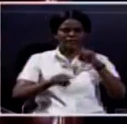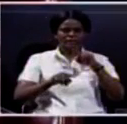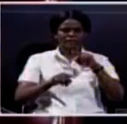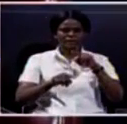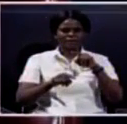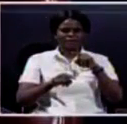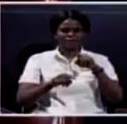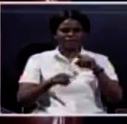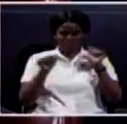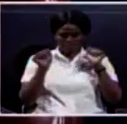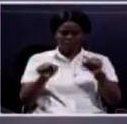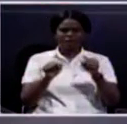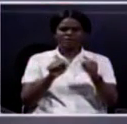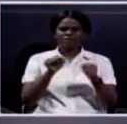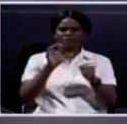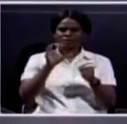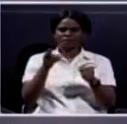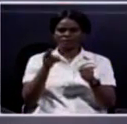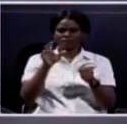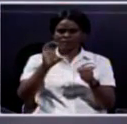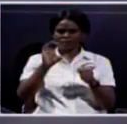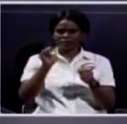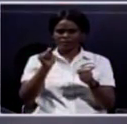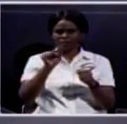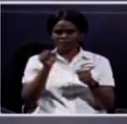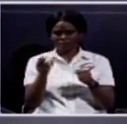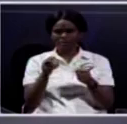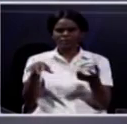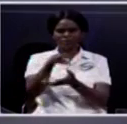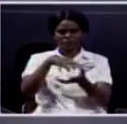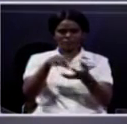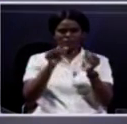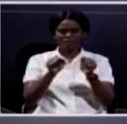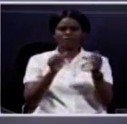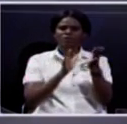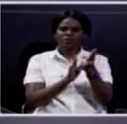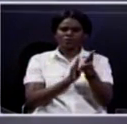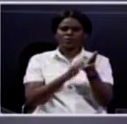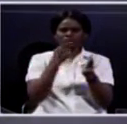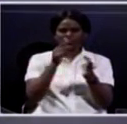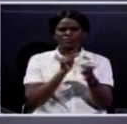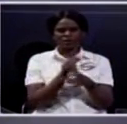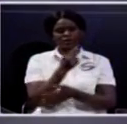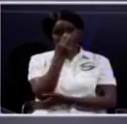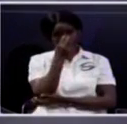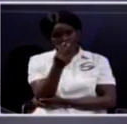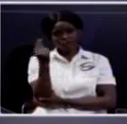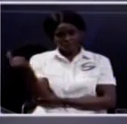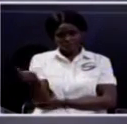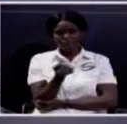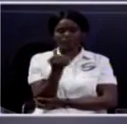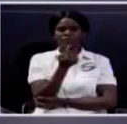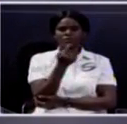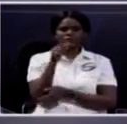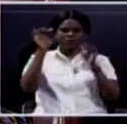easily. You can manipulate cash, but you can't manipulate a cow. When it comes into the school, someone will say, we saw a cow coming into the school.